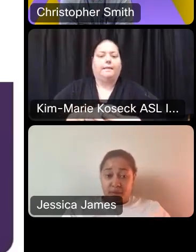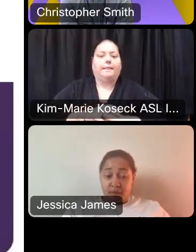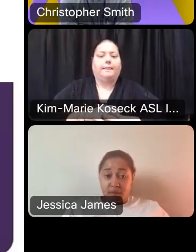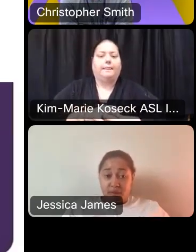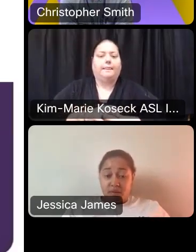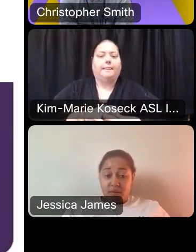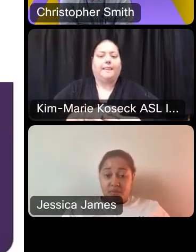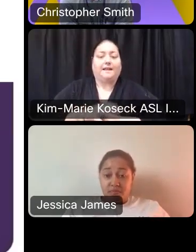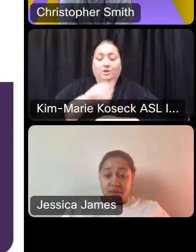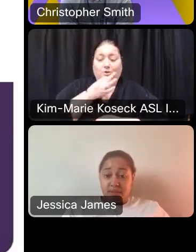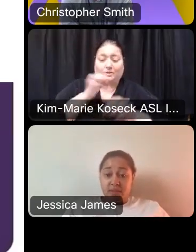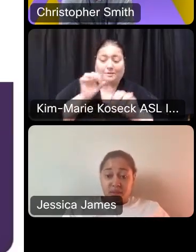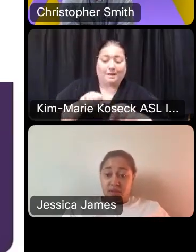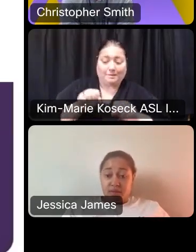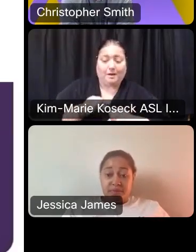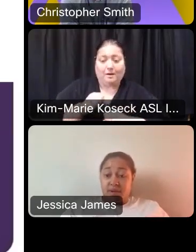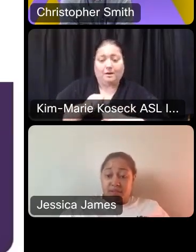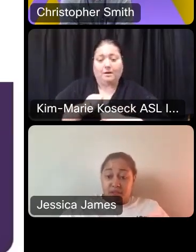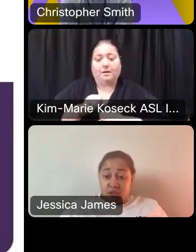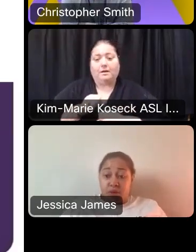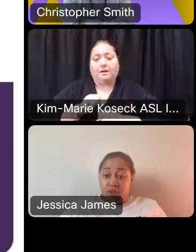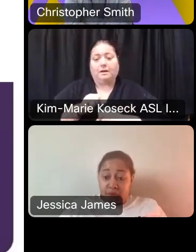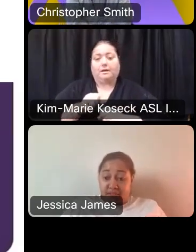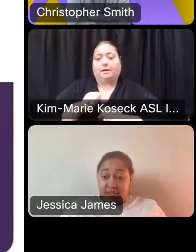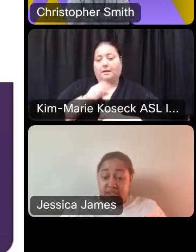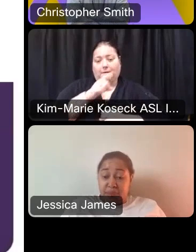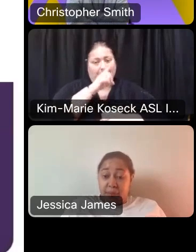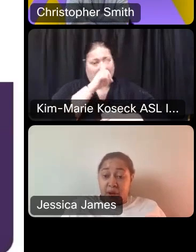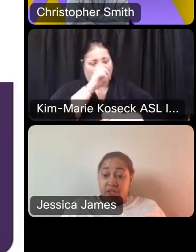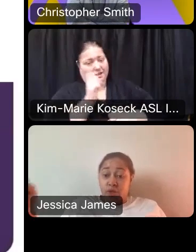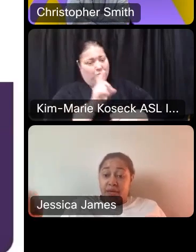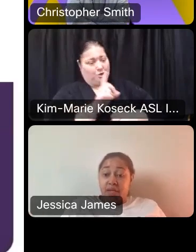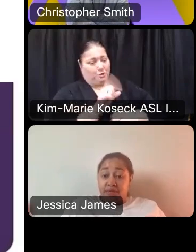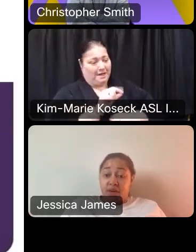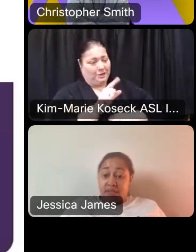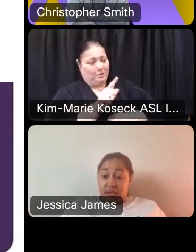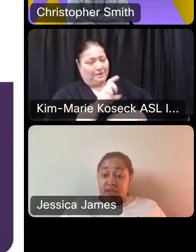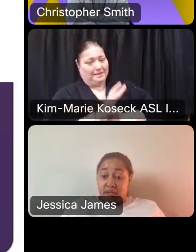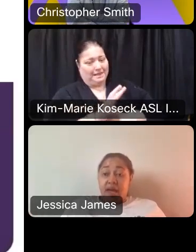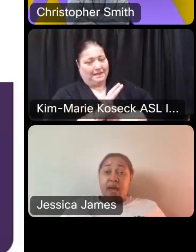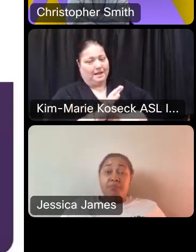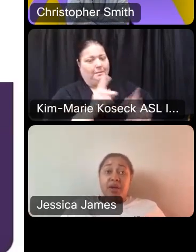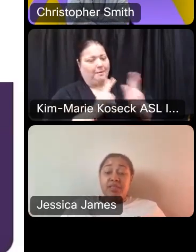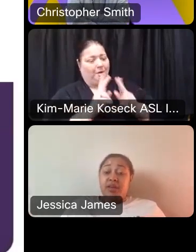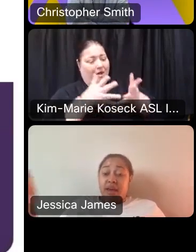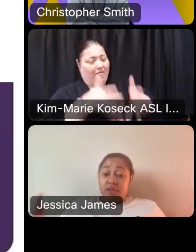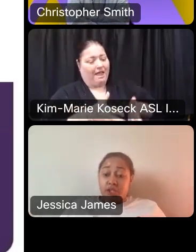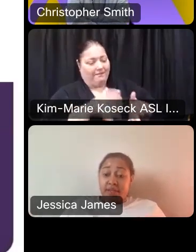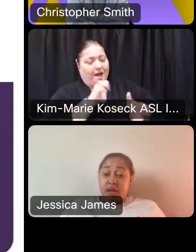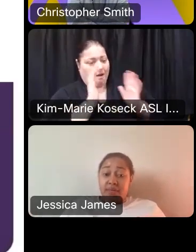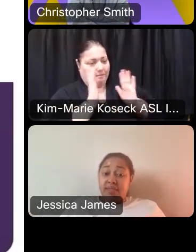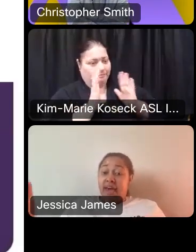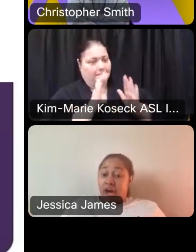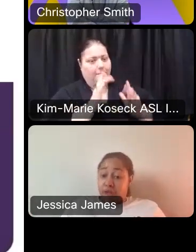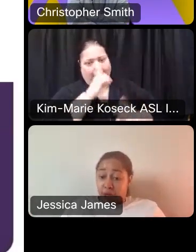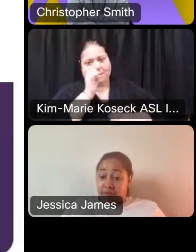they're as soon as possible. Because Really still in 2026, people are still being left unattended, and because of the